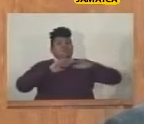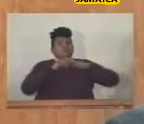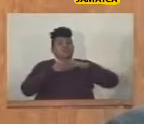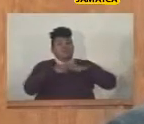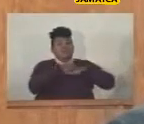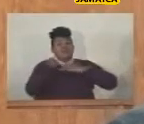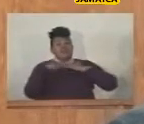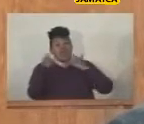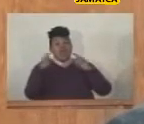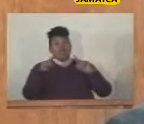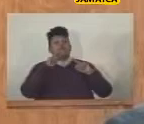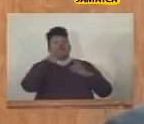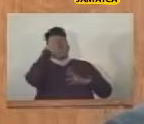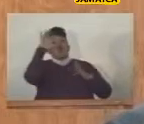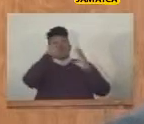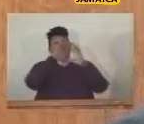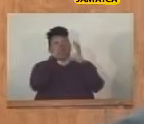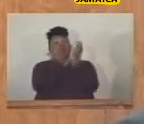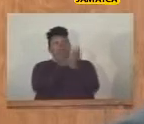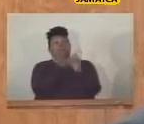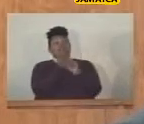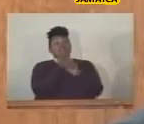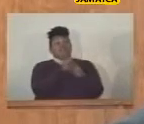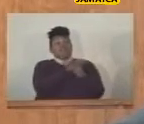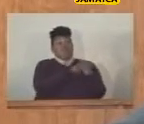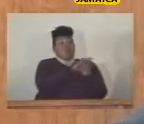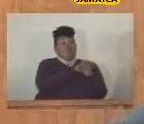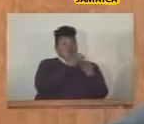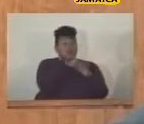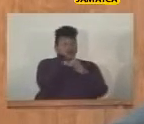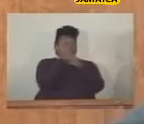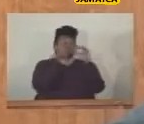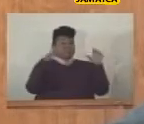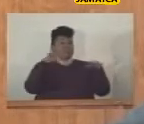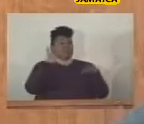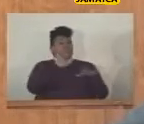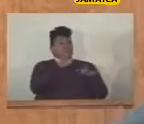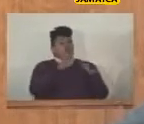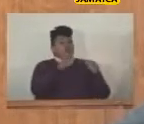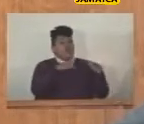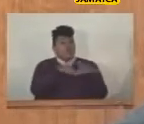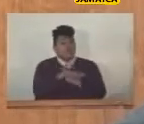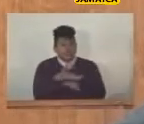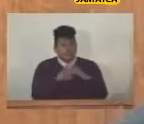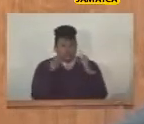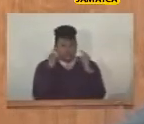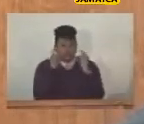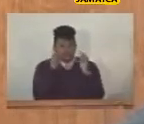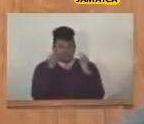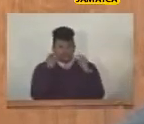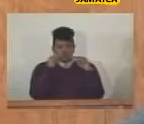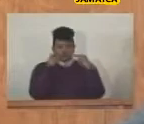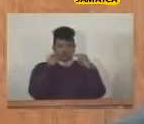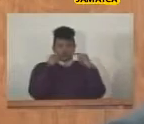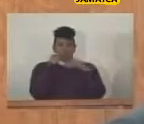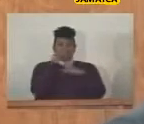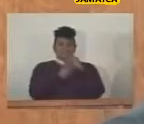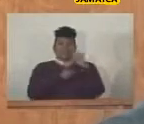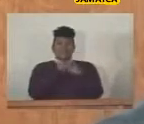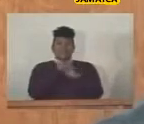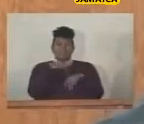and indeed globally, as the local images find their way into news feed